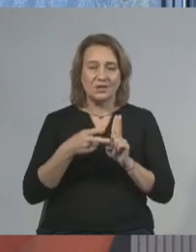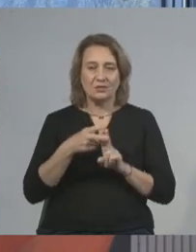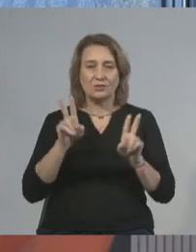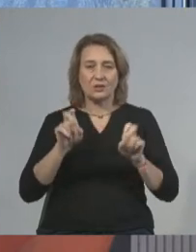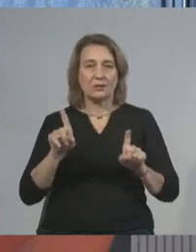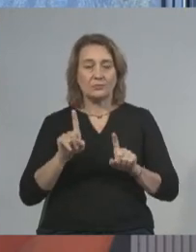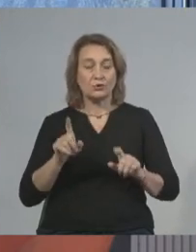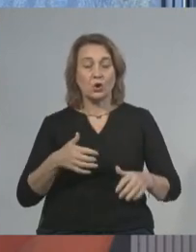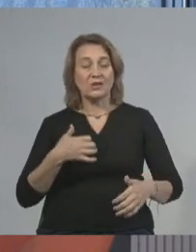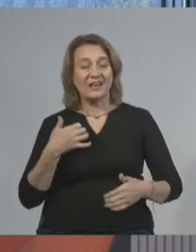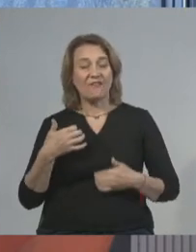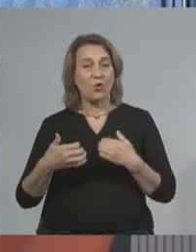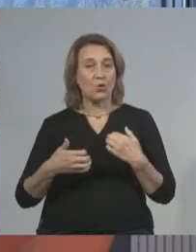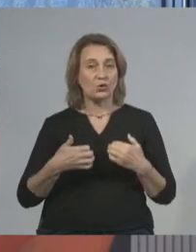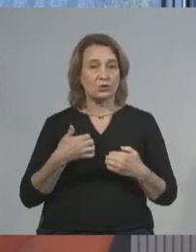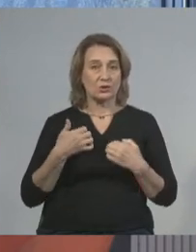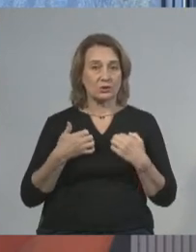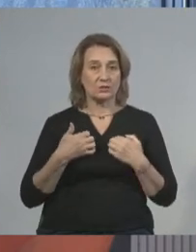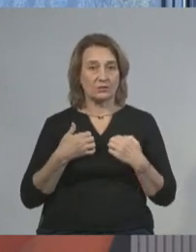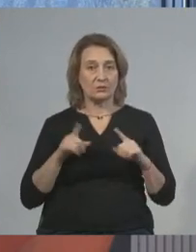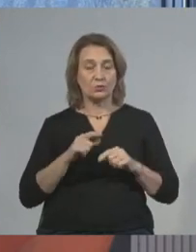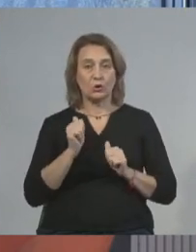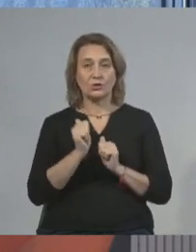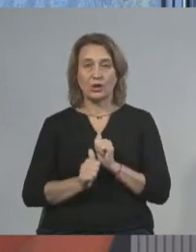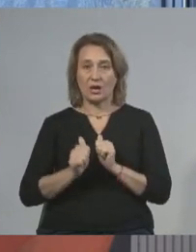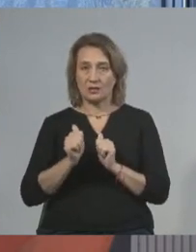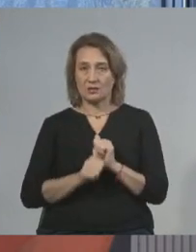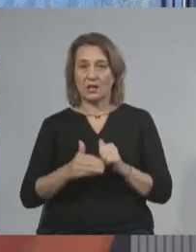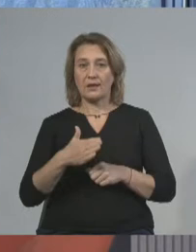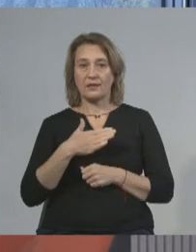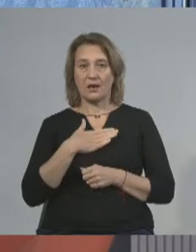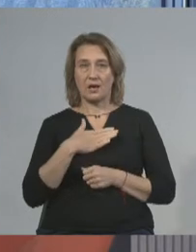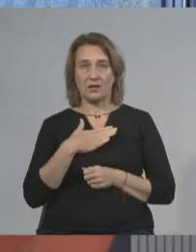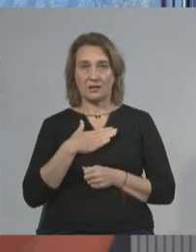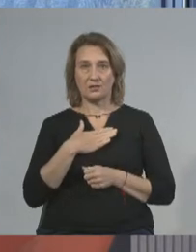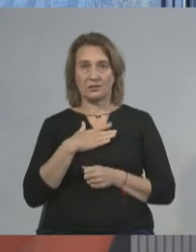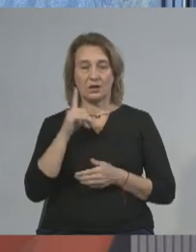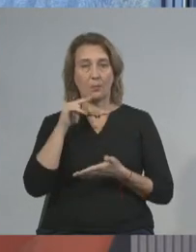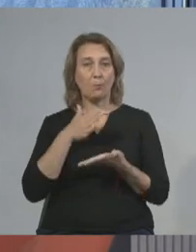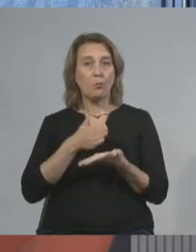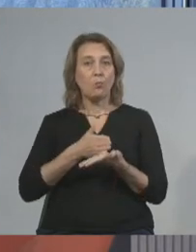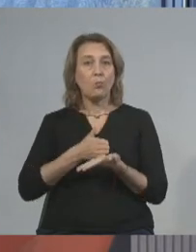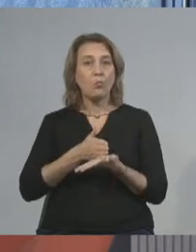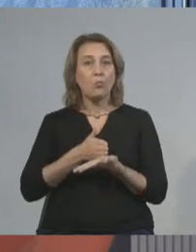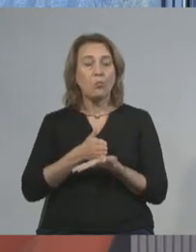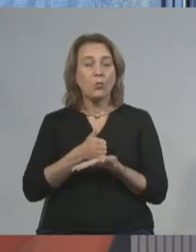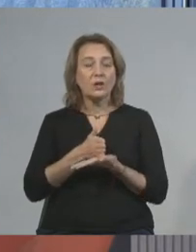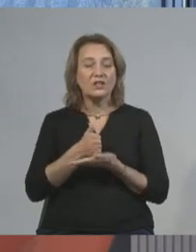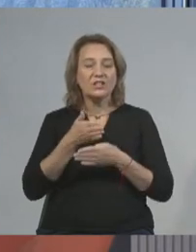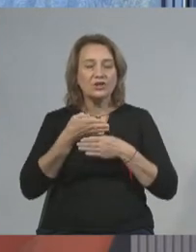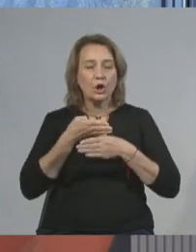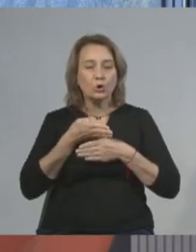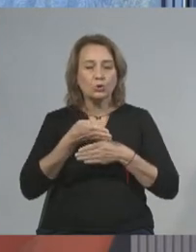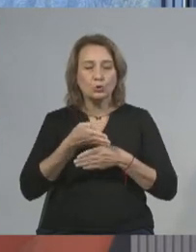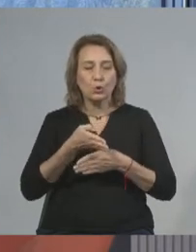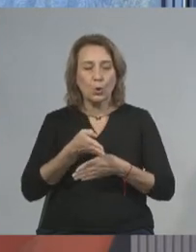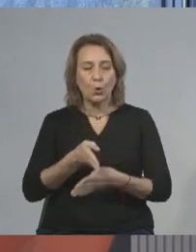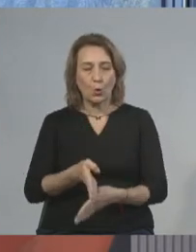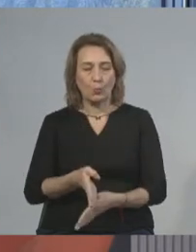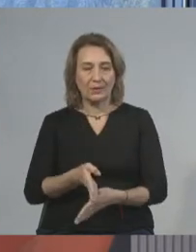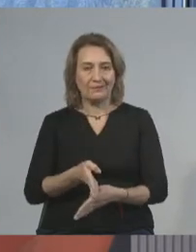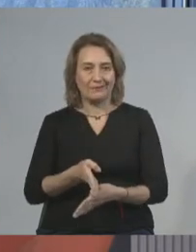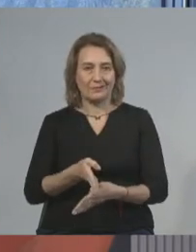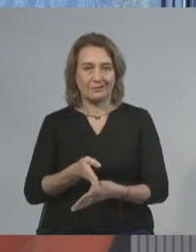the topics change but what is of particular concern to me is that other politicians are very